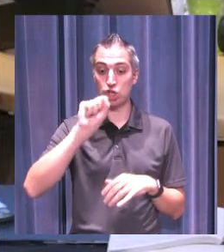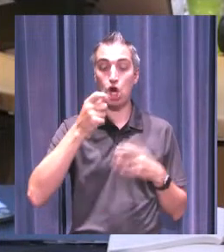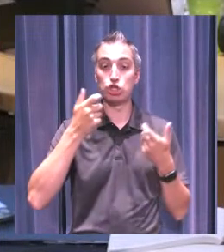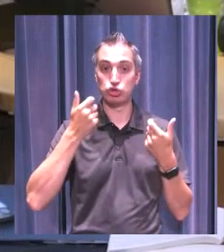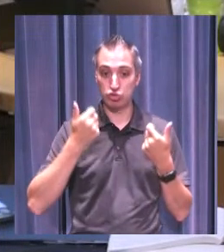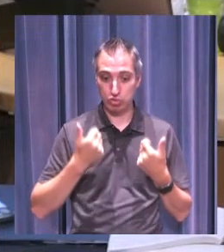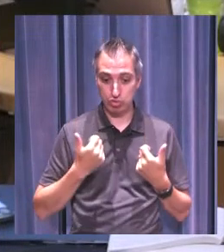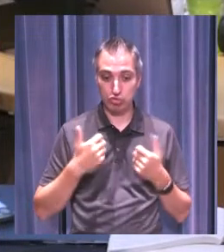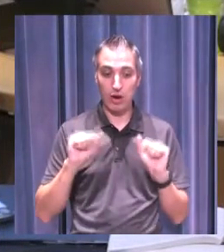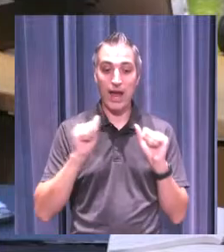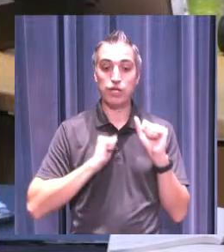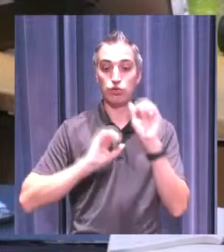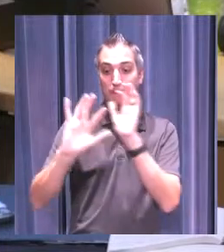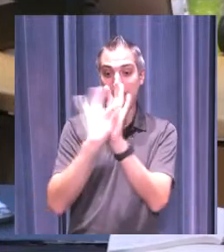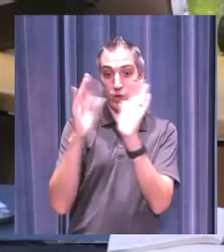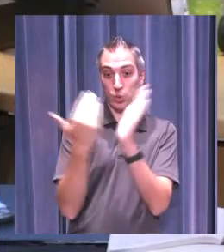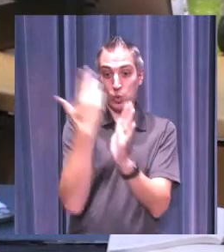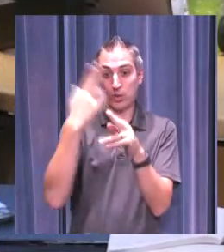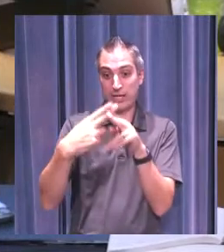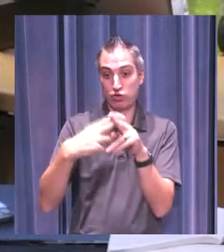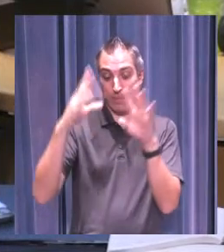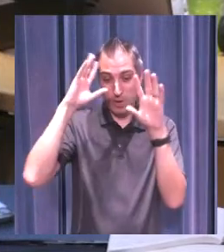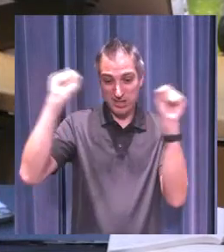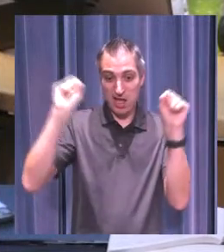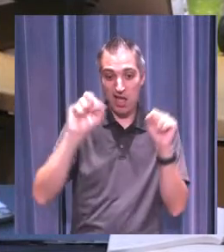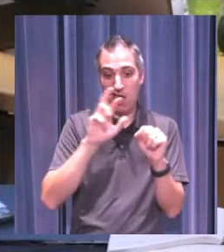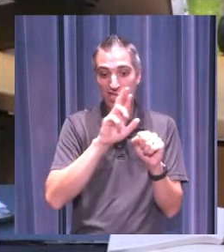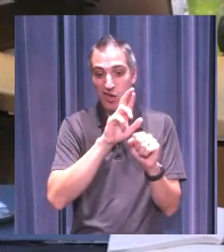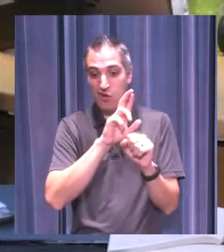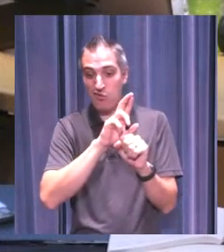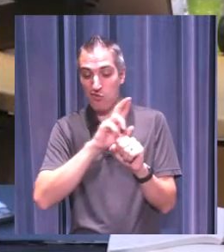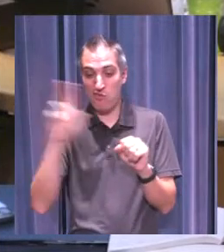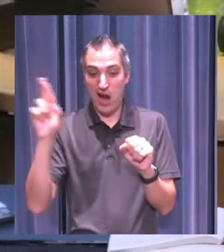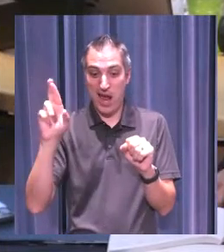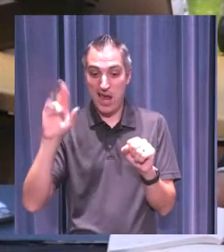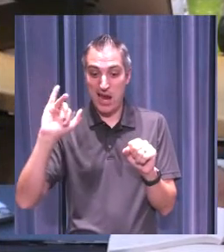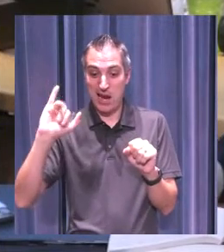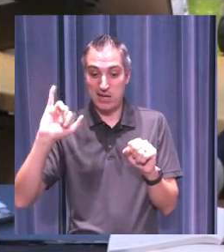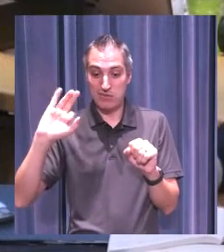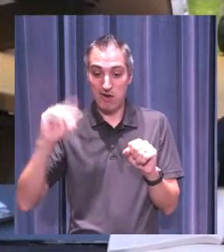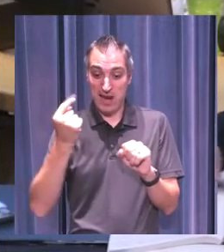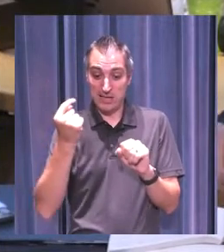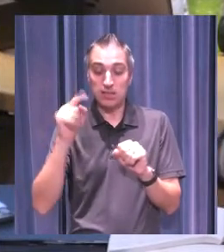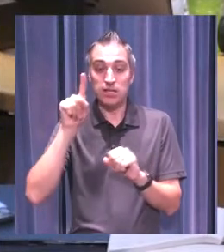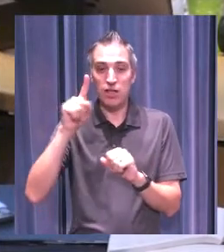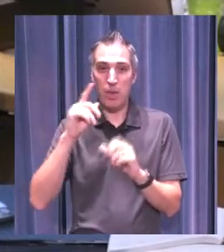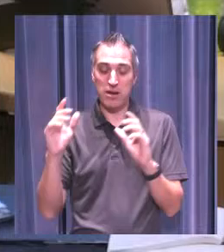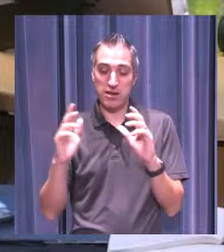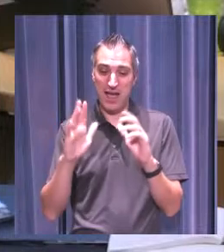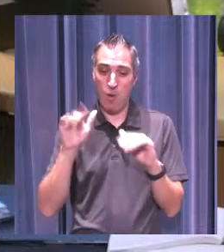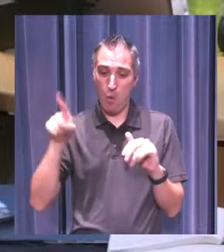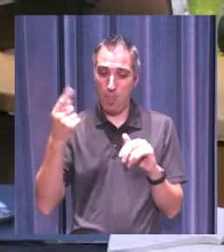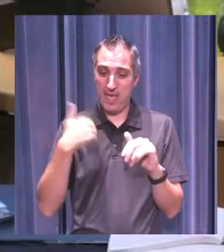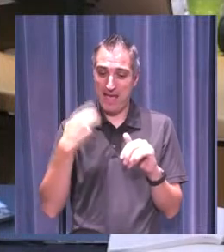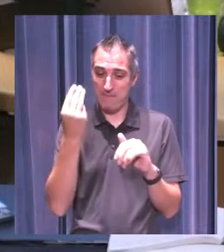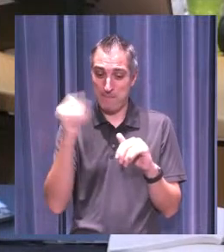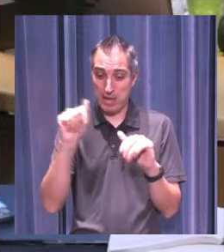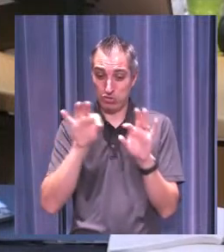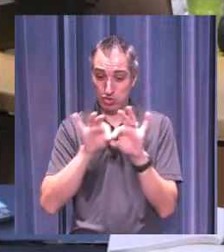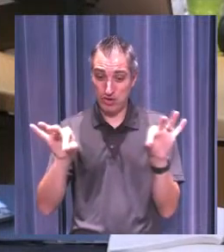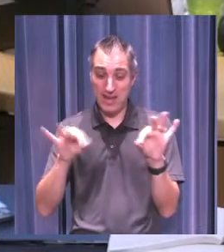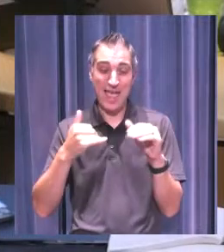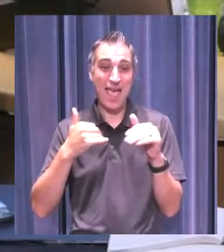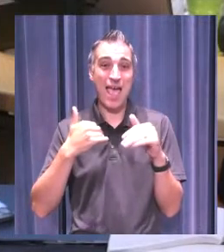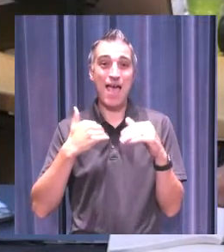new interim president. Part of the radical right has a master's degree, less than most of her direct reports, and no higher education